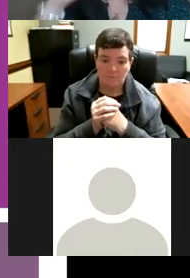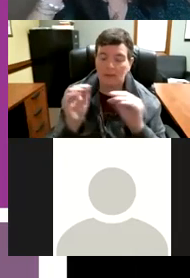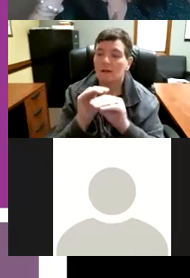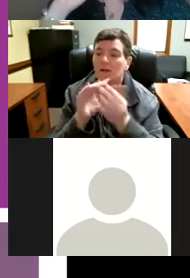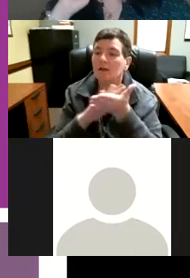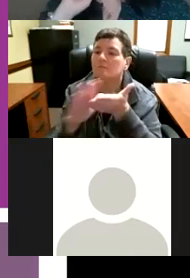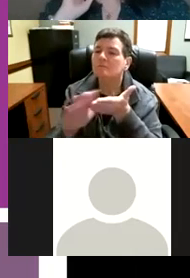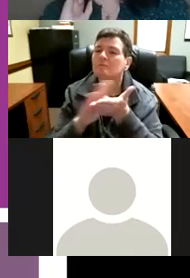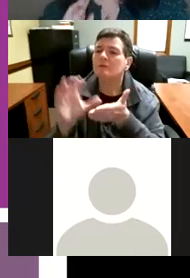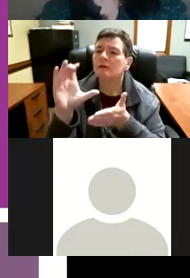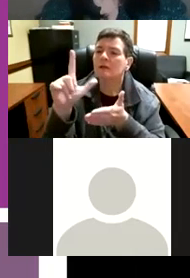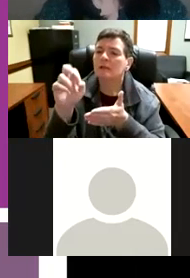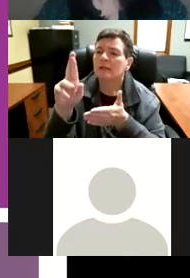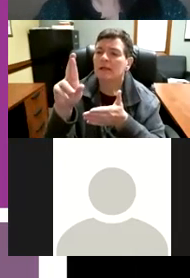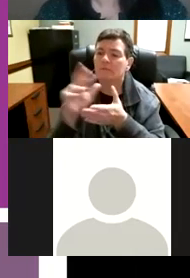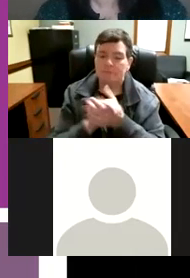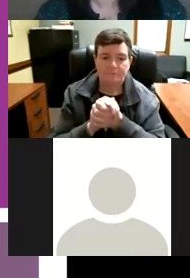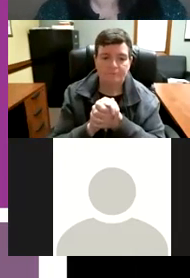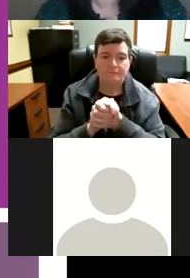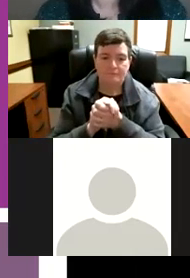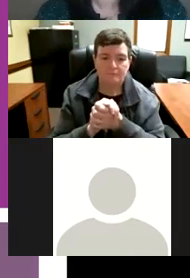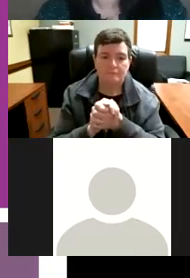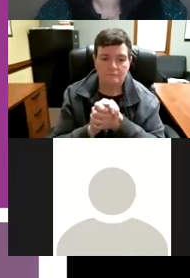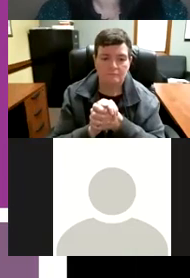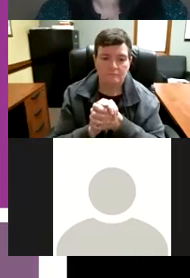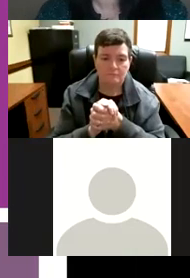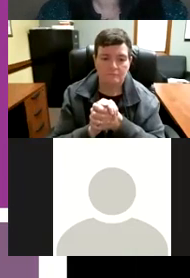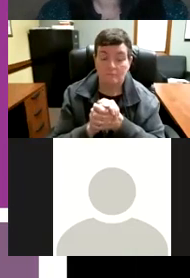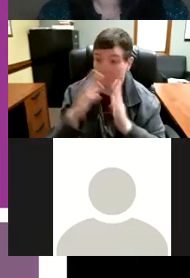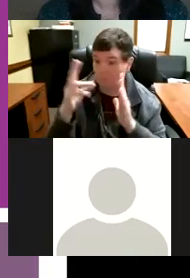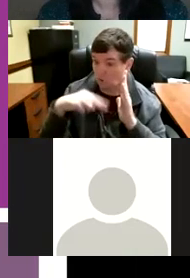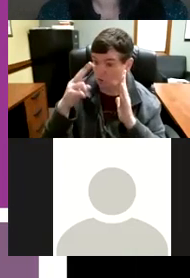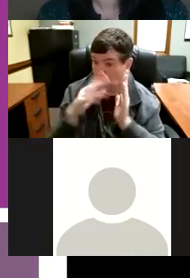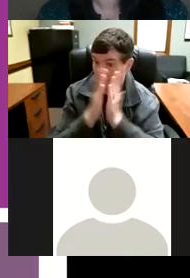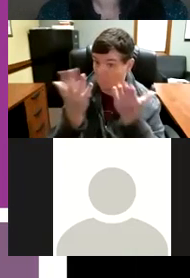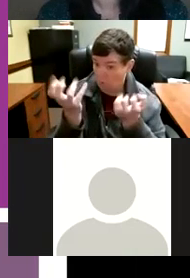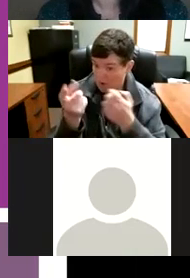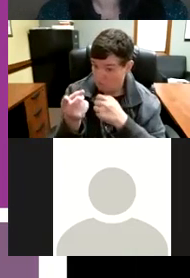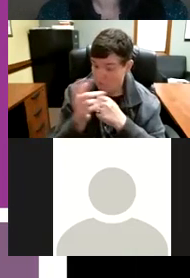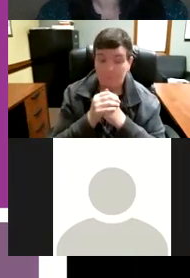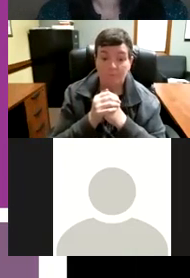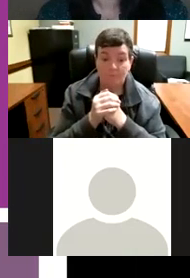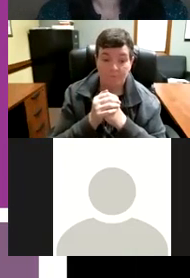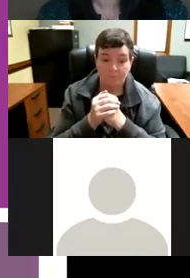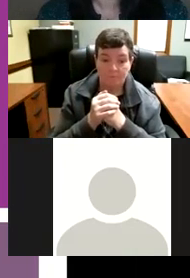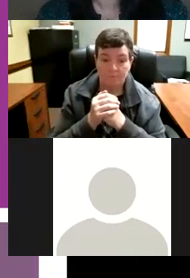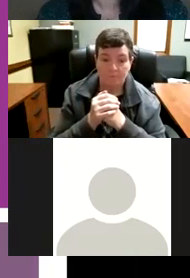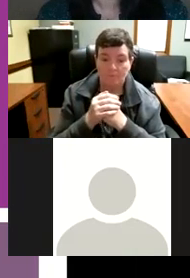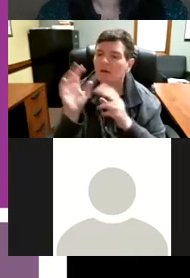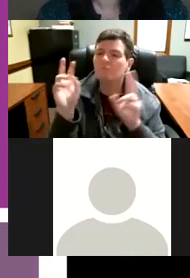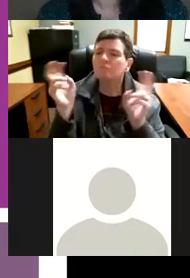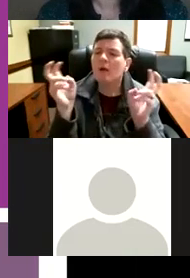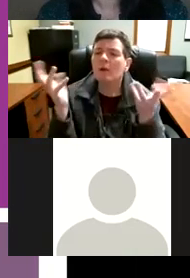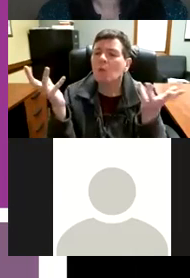clear. Right there, clear. Oops. Would you like to read the book? Yes. Yeah, what do you think this book might be